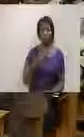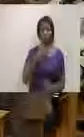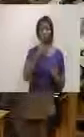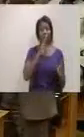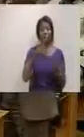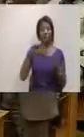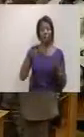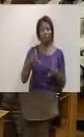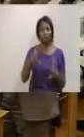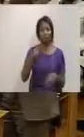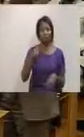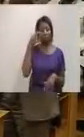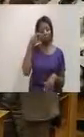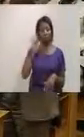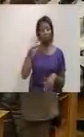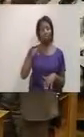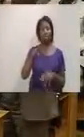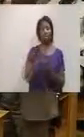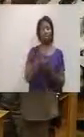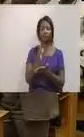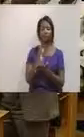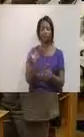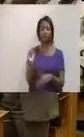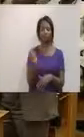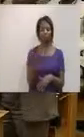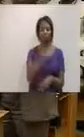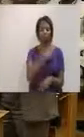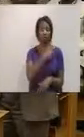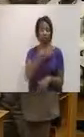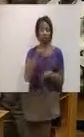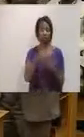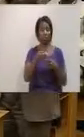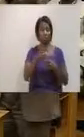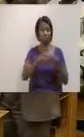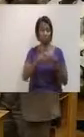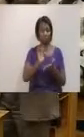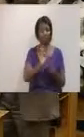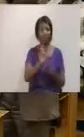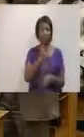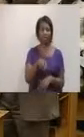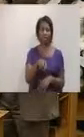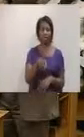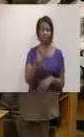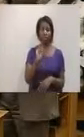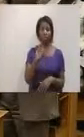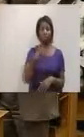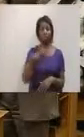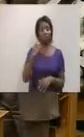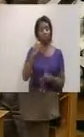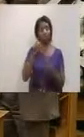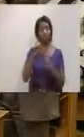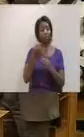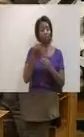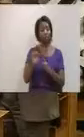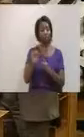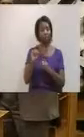The government should ensure that all officials find to be involved when corruption are fired. If they are serious about fighting corruption on all